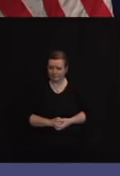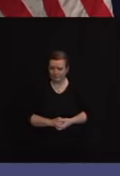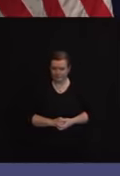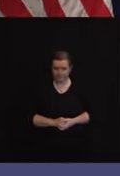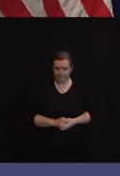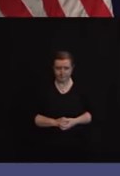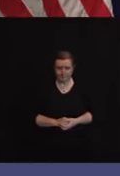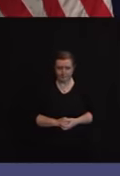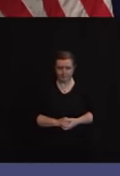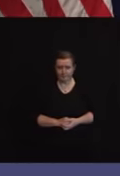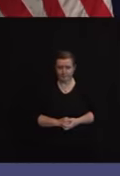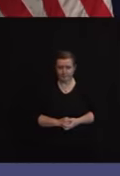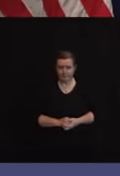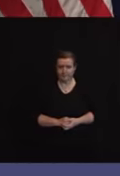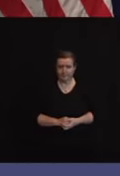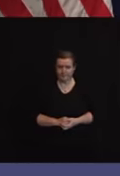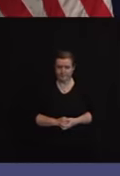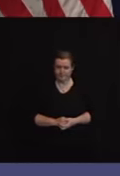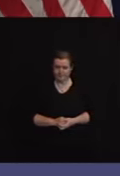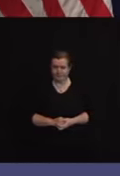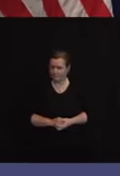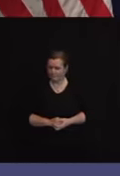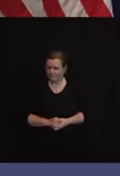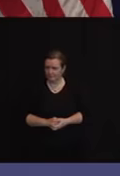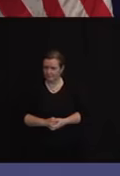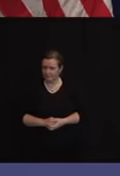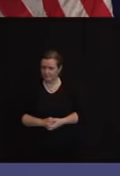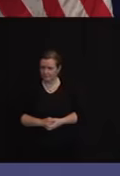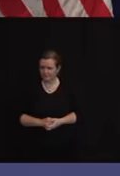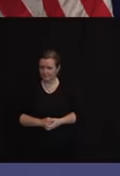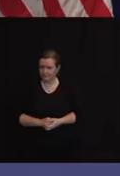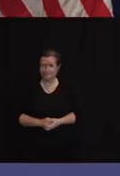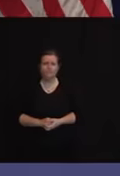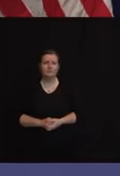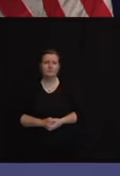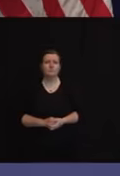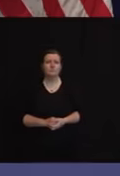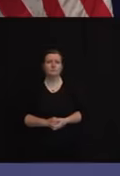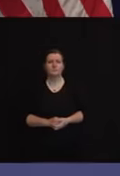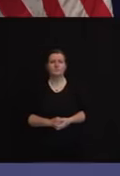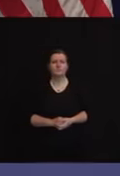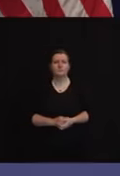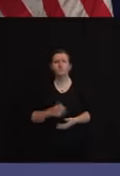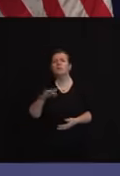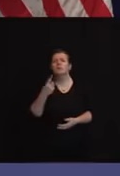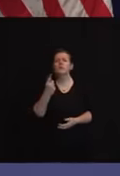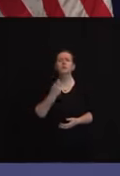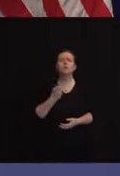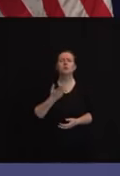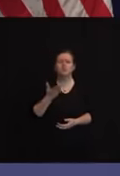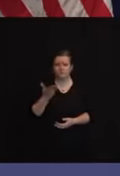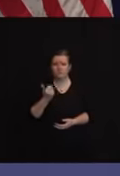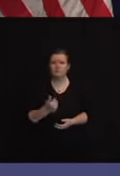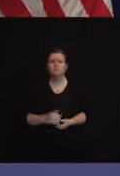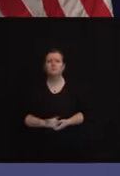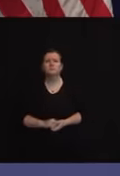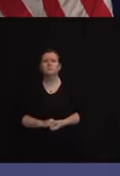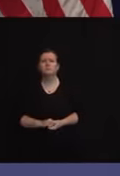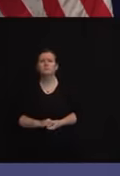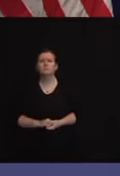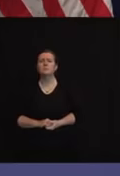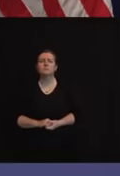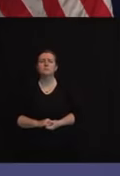front. The plan is imminently being developed. Let's stay in the back, and then we'll come down front, please. Hey, Governor,